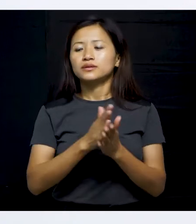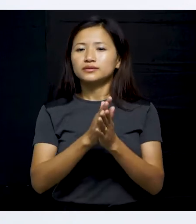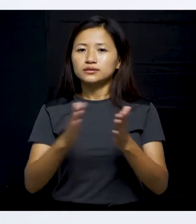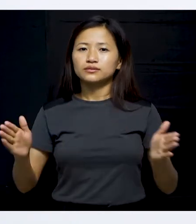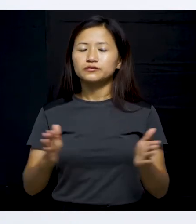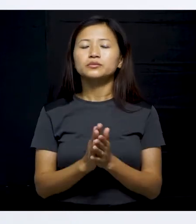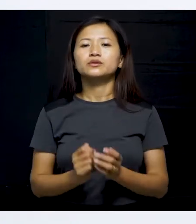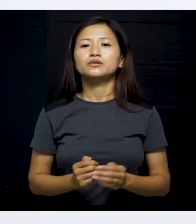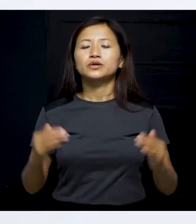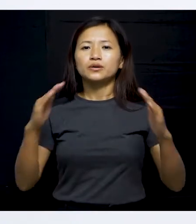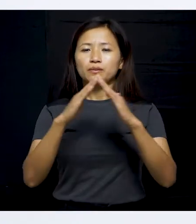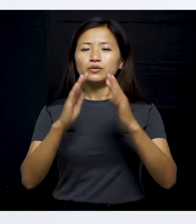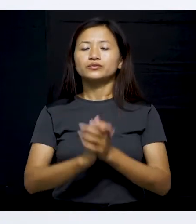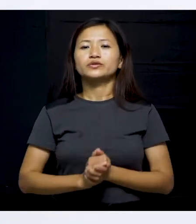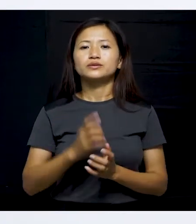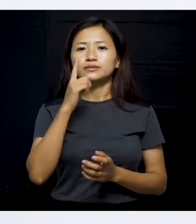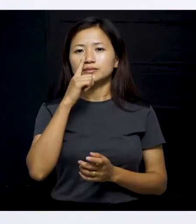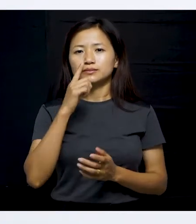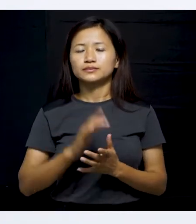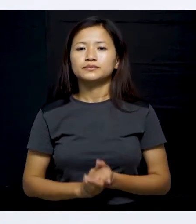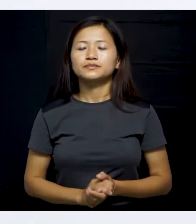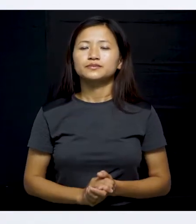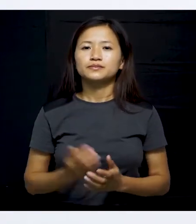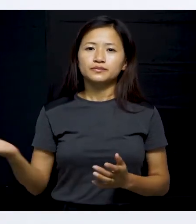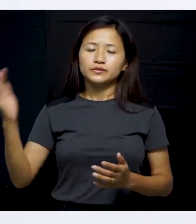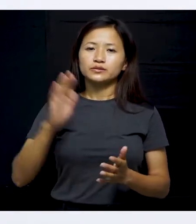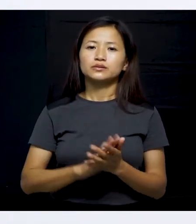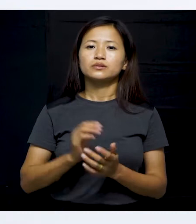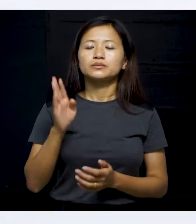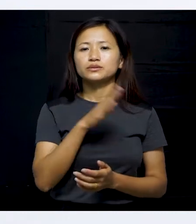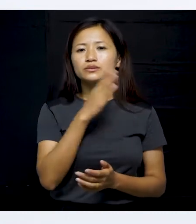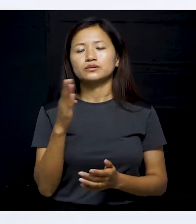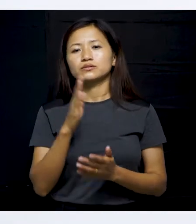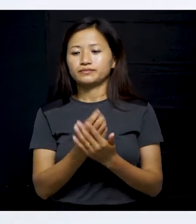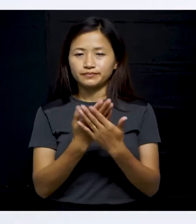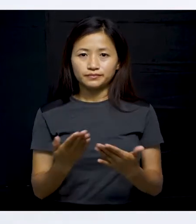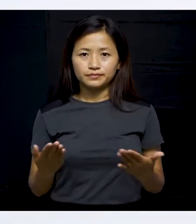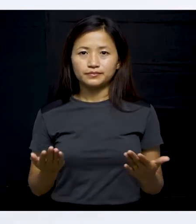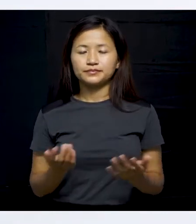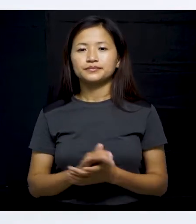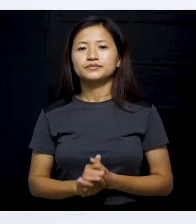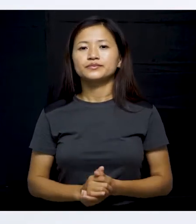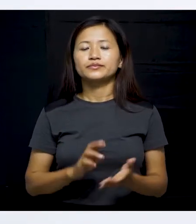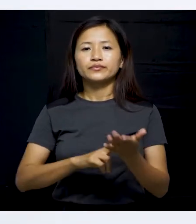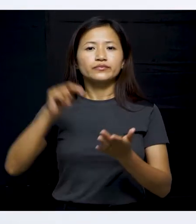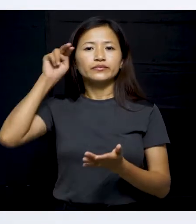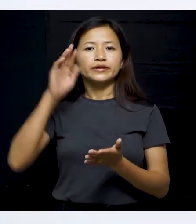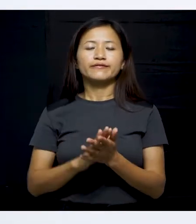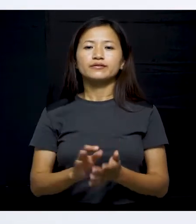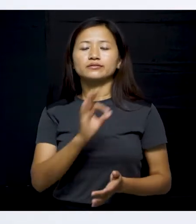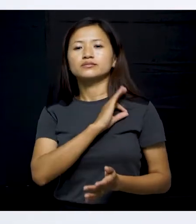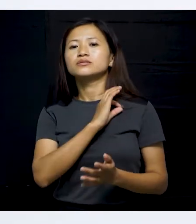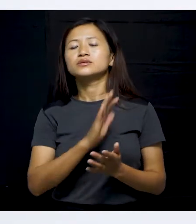the girls. All right. Now coming to the musical instrument. So the Nagas are very fond